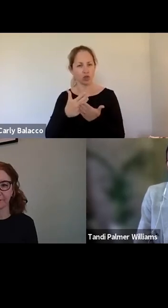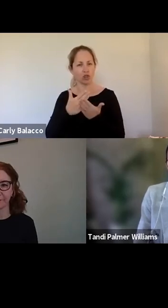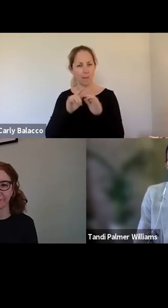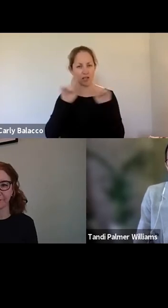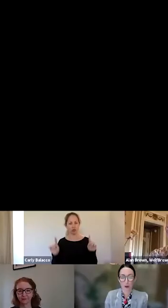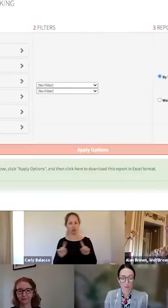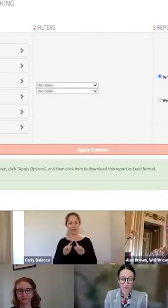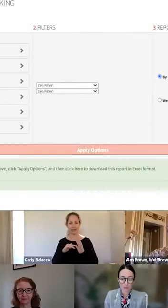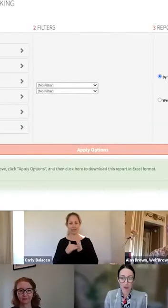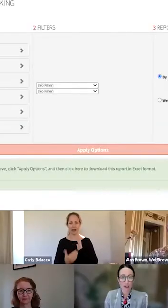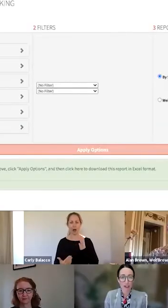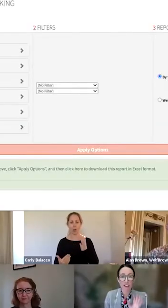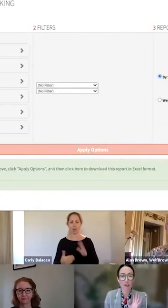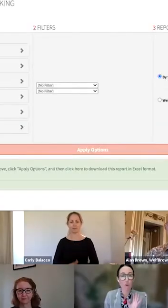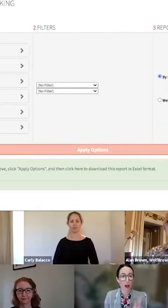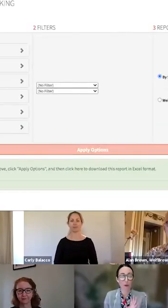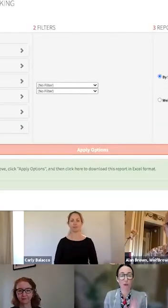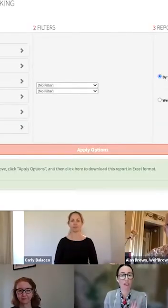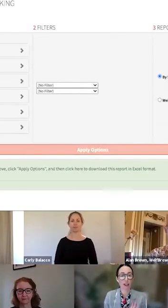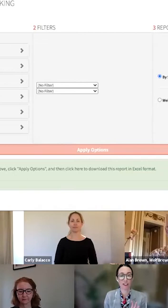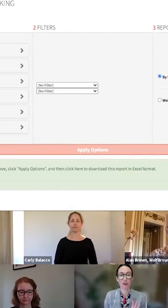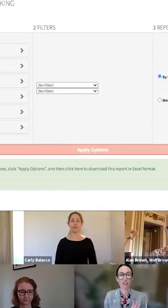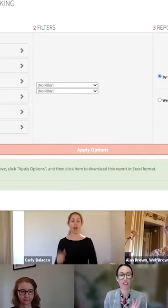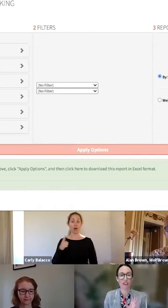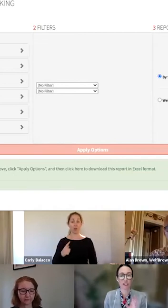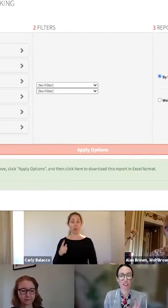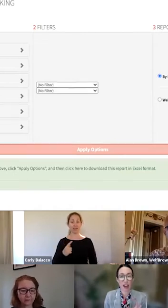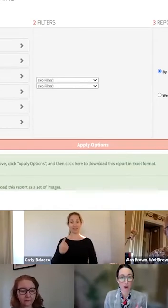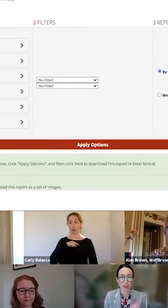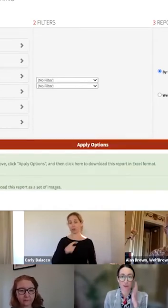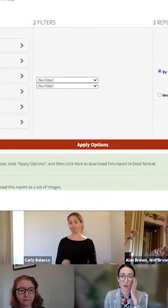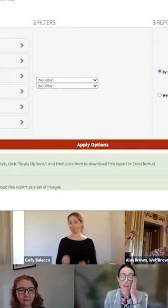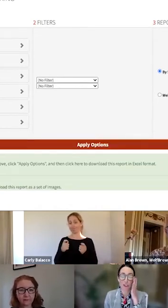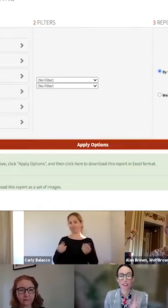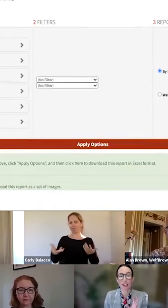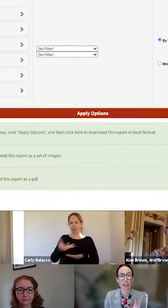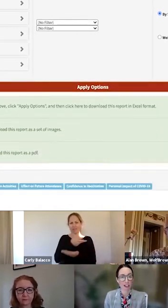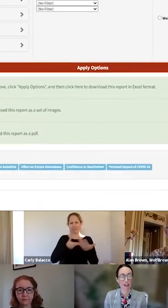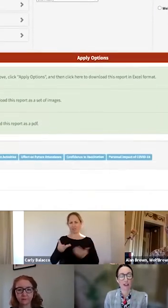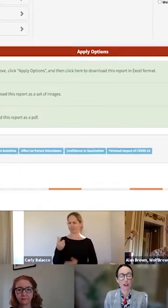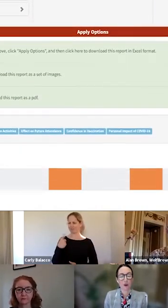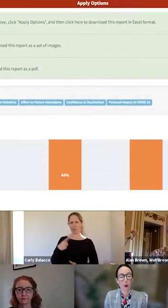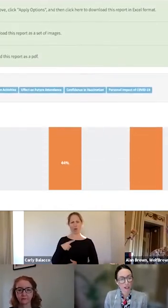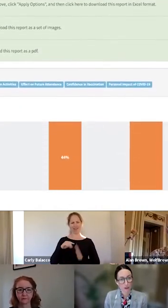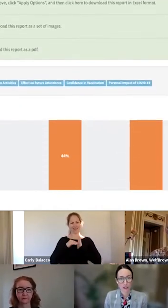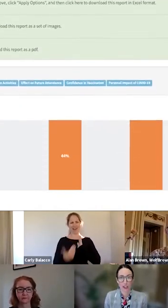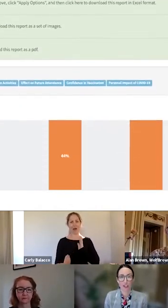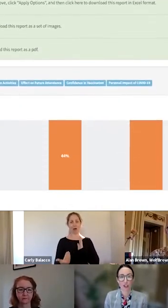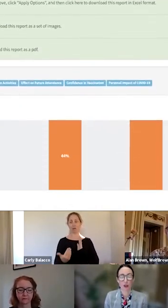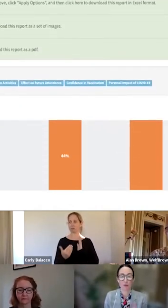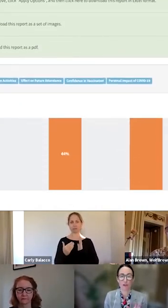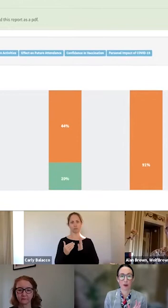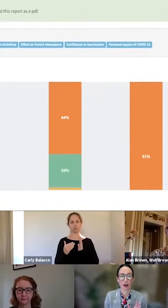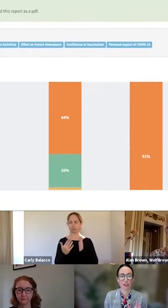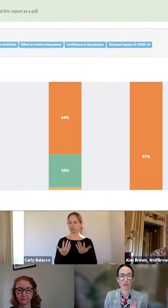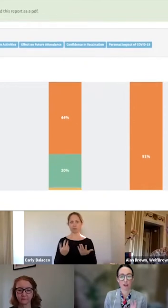go. So basically why we wanted to have this conversation now is because things are getting quite interesting in